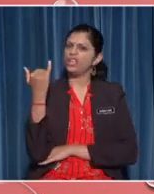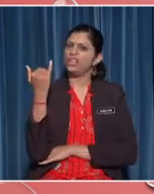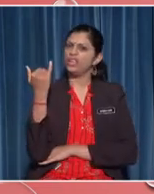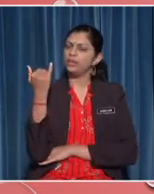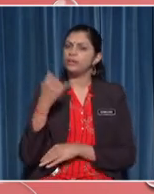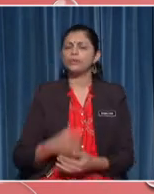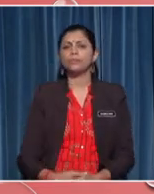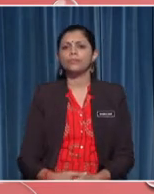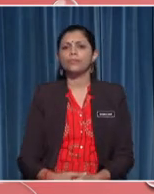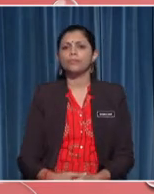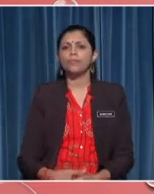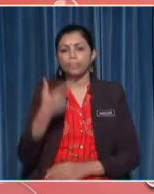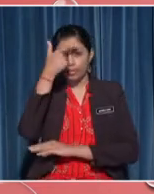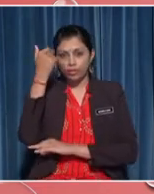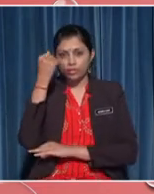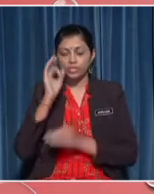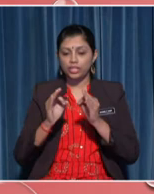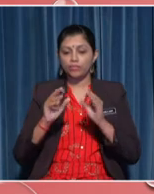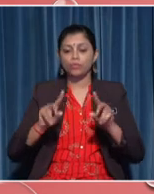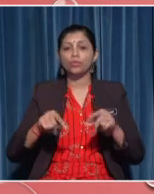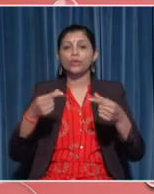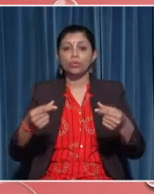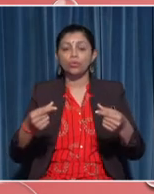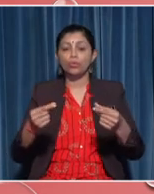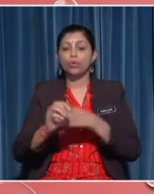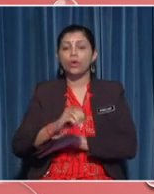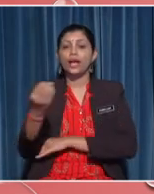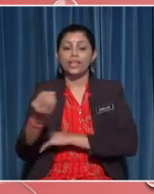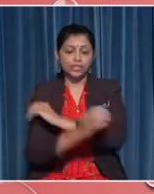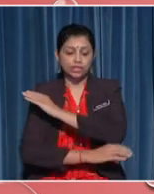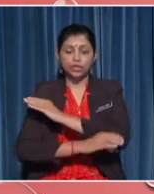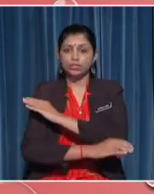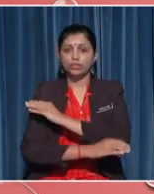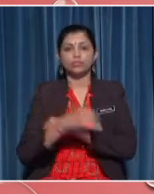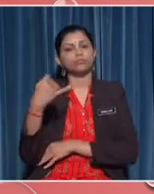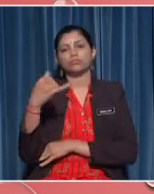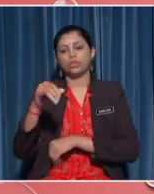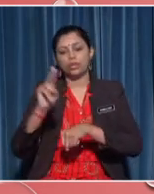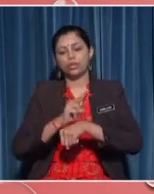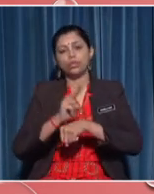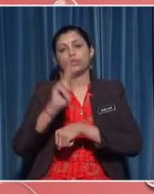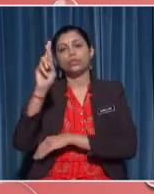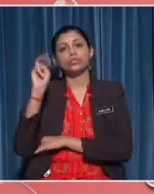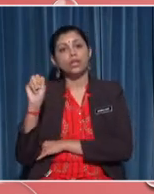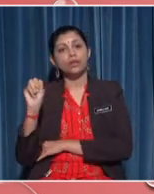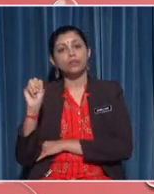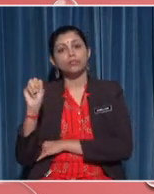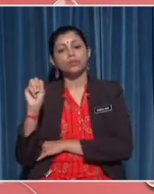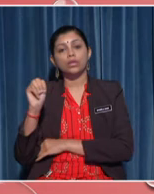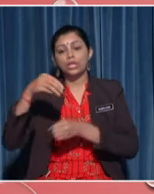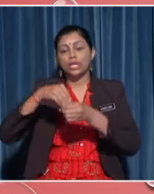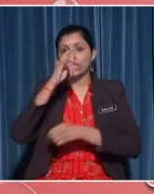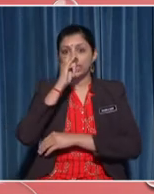Because if we travel to other country, we can't to use our ringgit